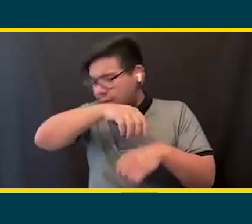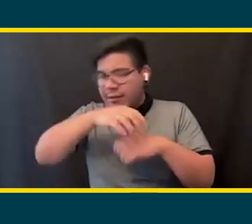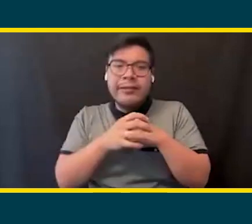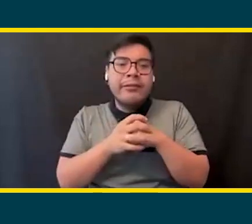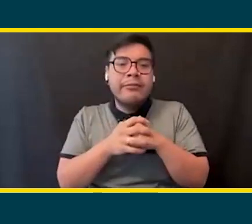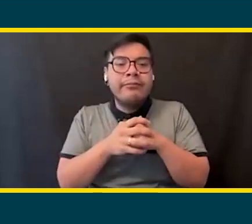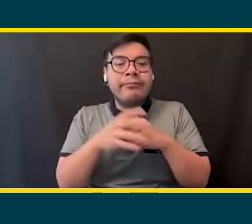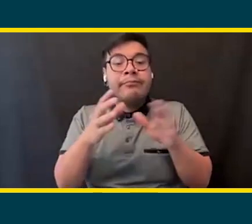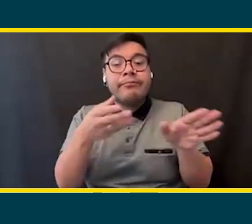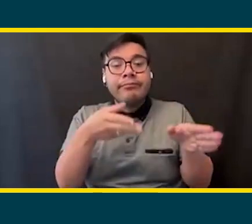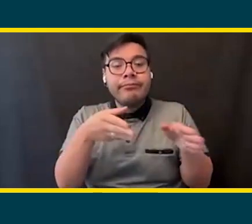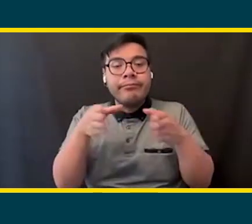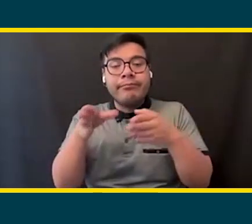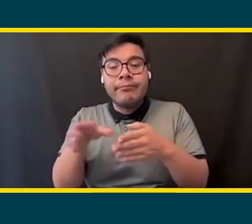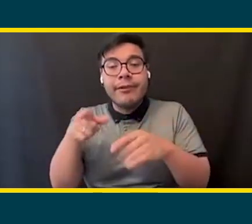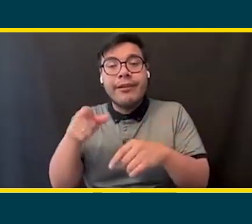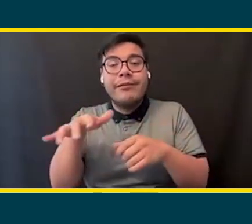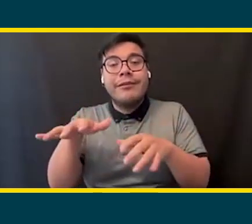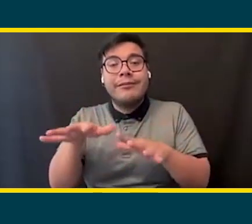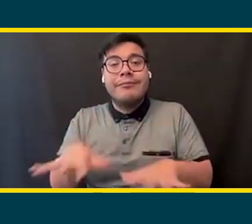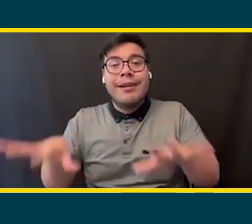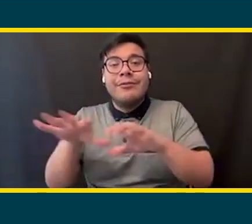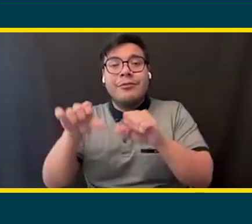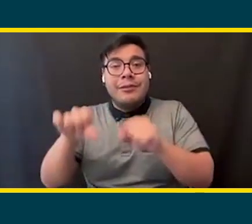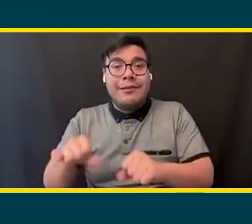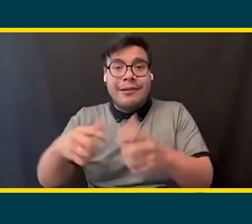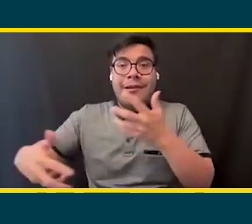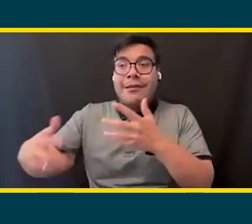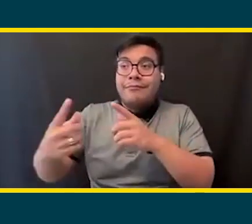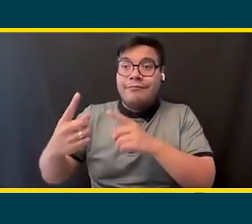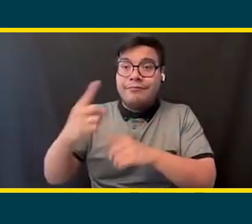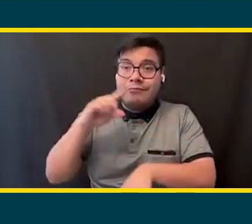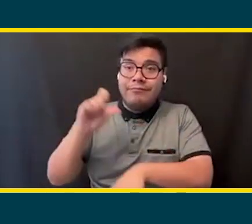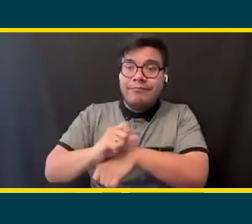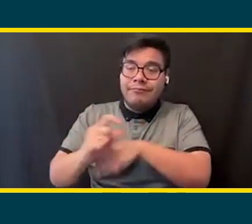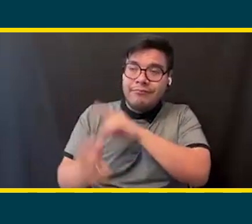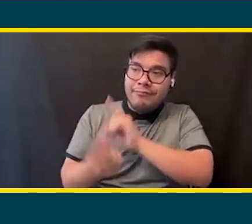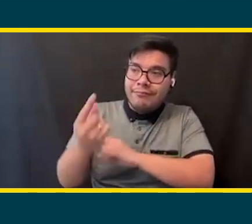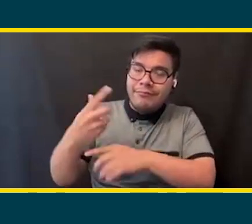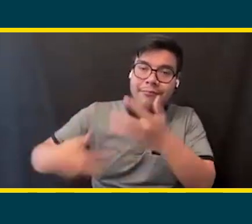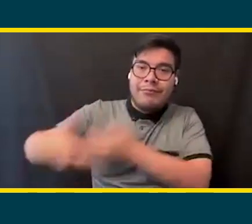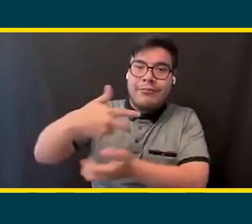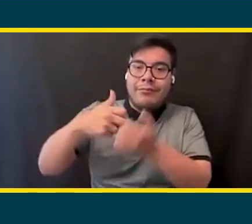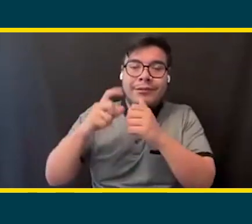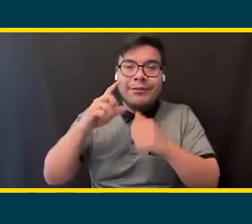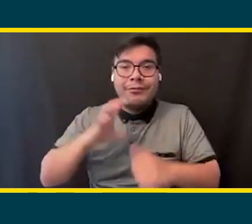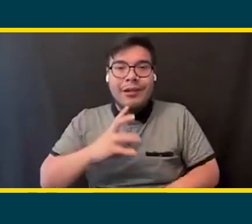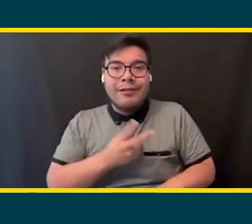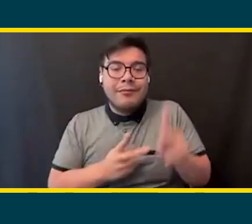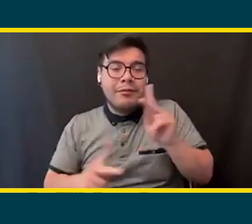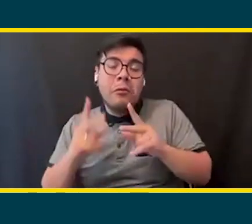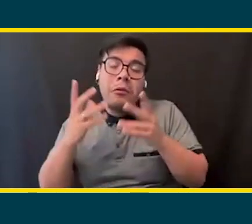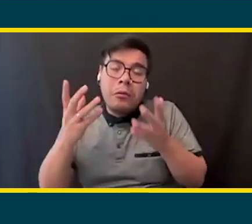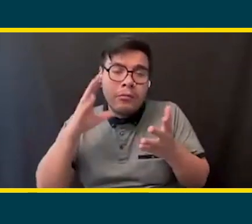you're able to physically be around other trans people. And there can be barriers to that too, like